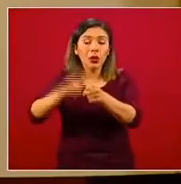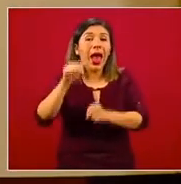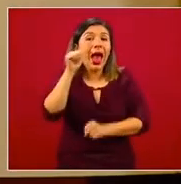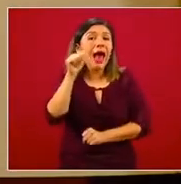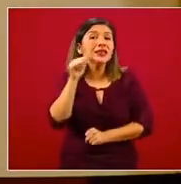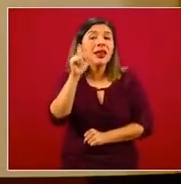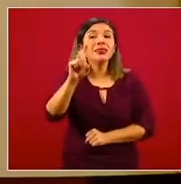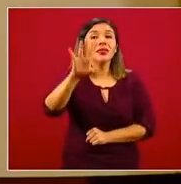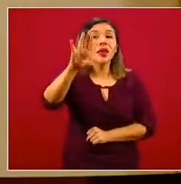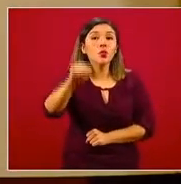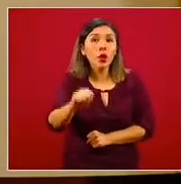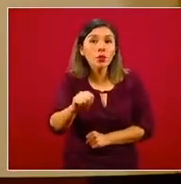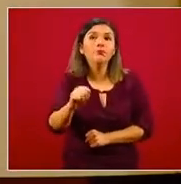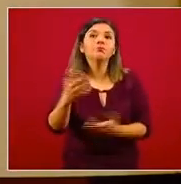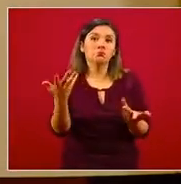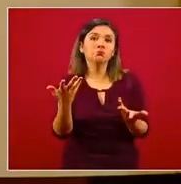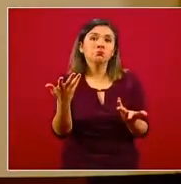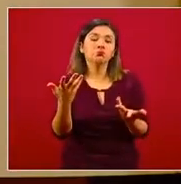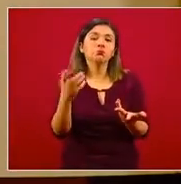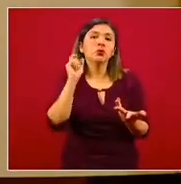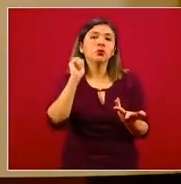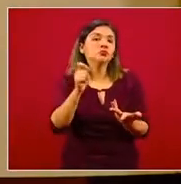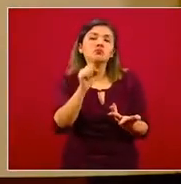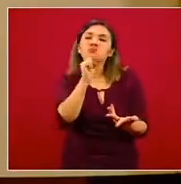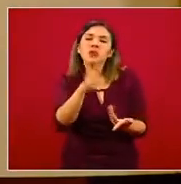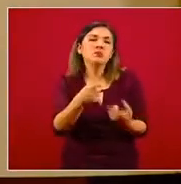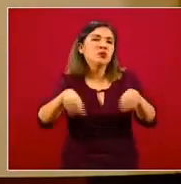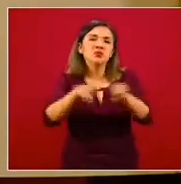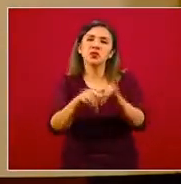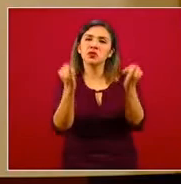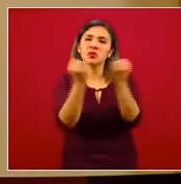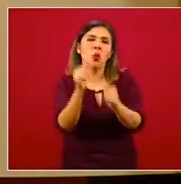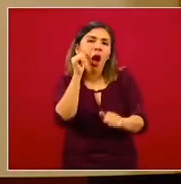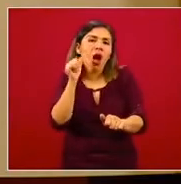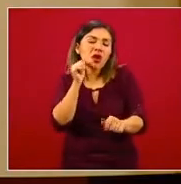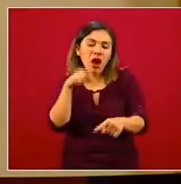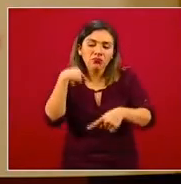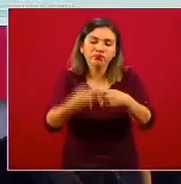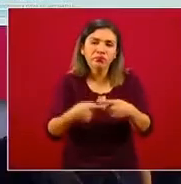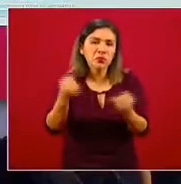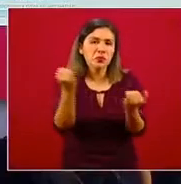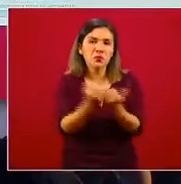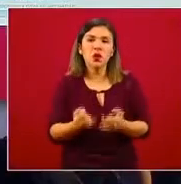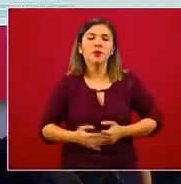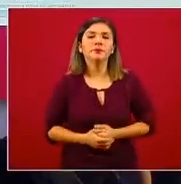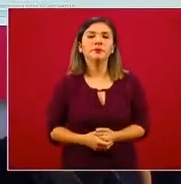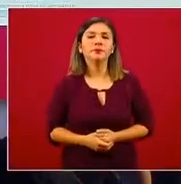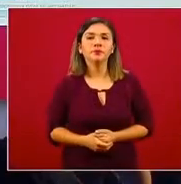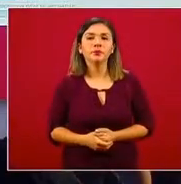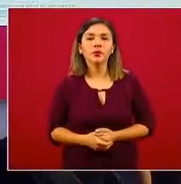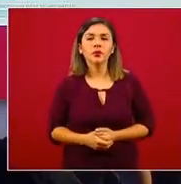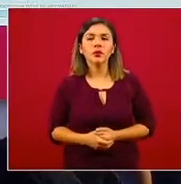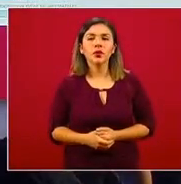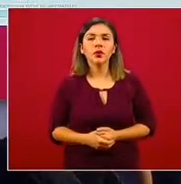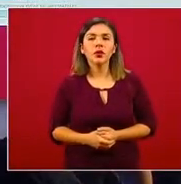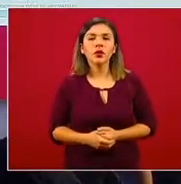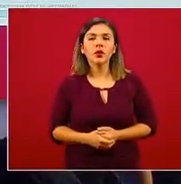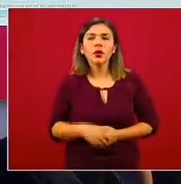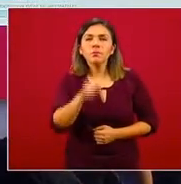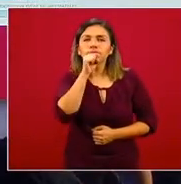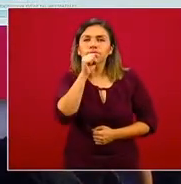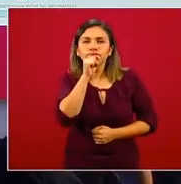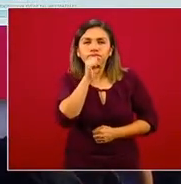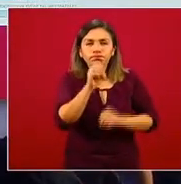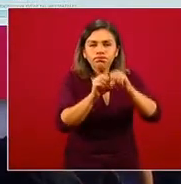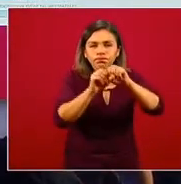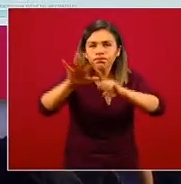and this accounts for 38% of bed occupancy. Yesterday, the figure was 39%, so it's pretty